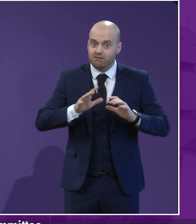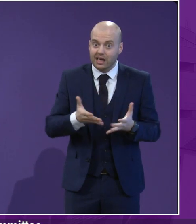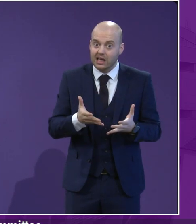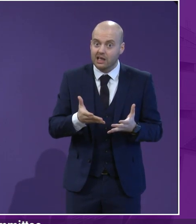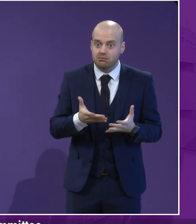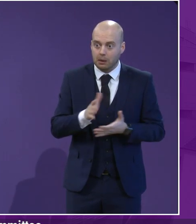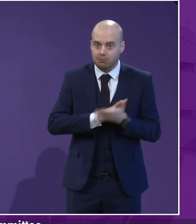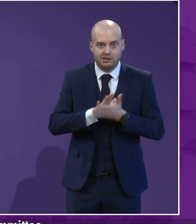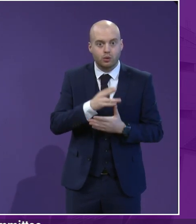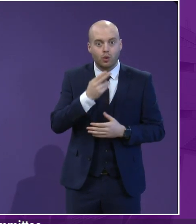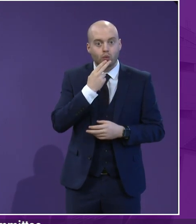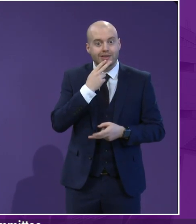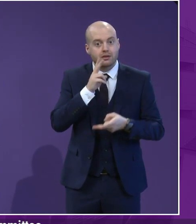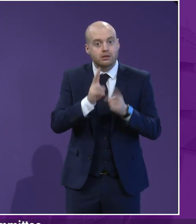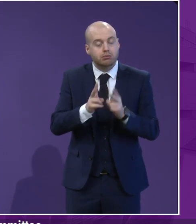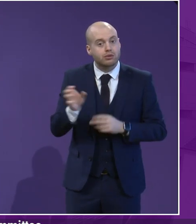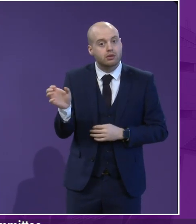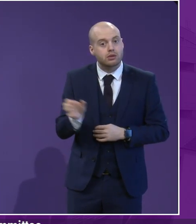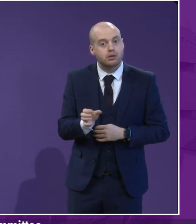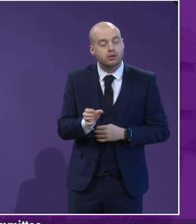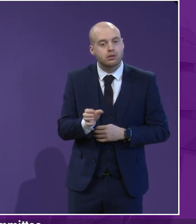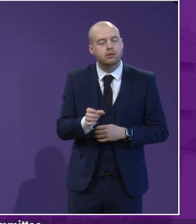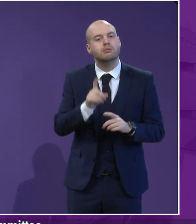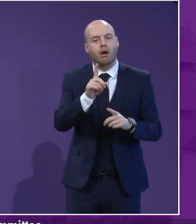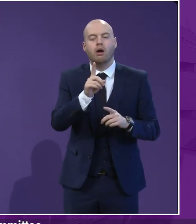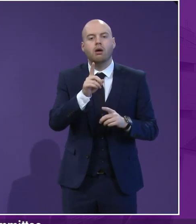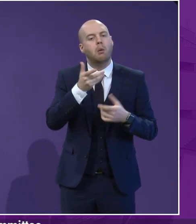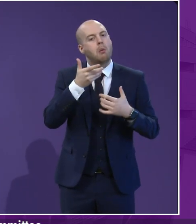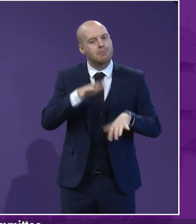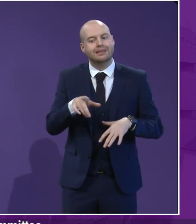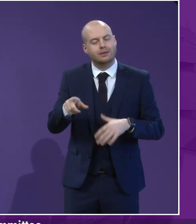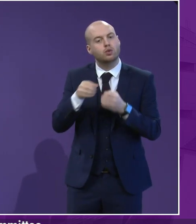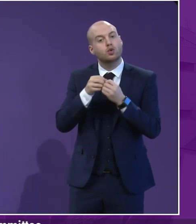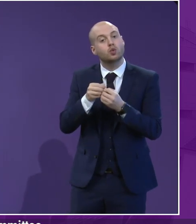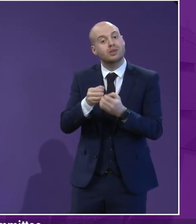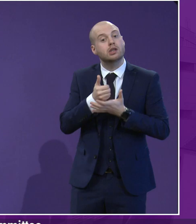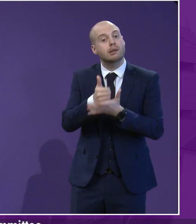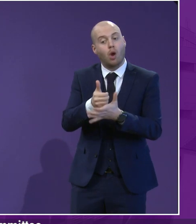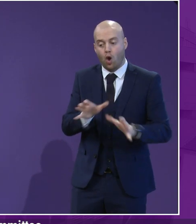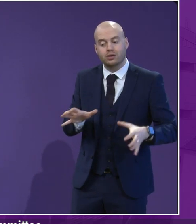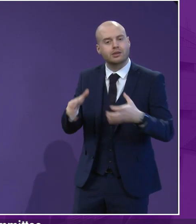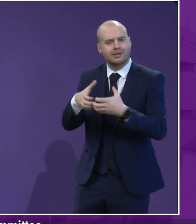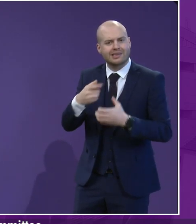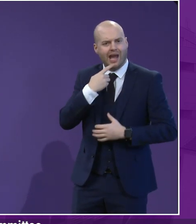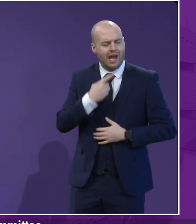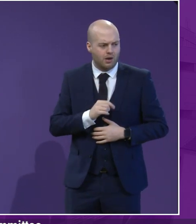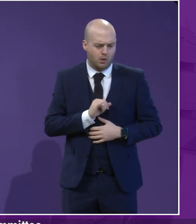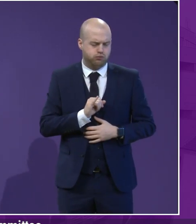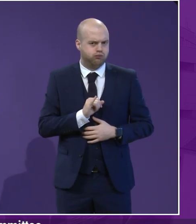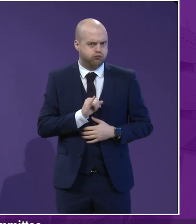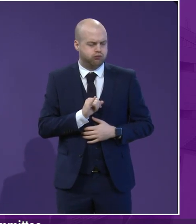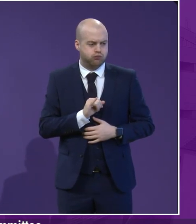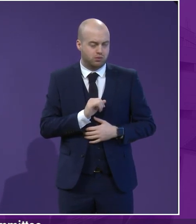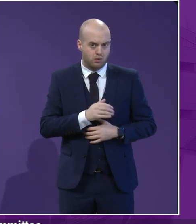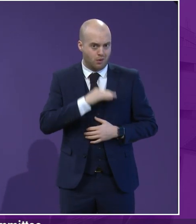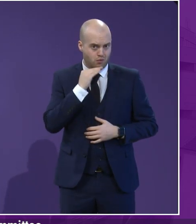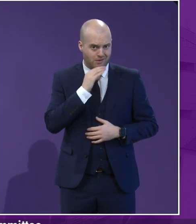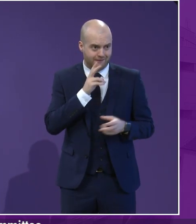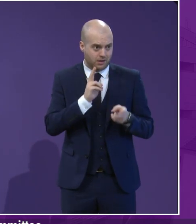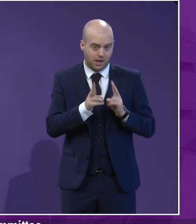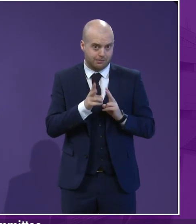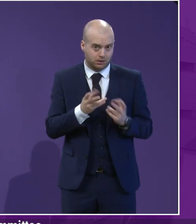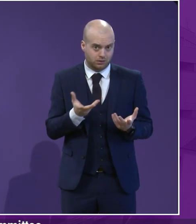that came up, which was from the university, although not from students, was with British Sign Language students. We currently don't have any students who